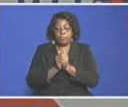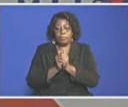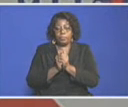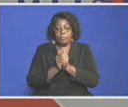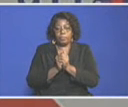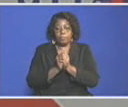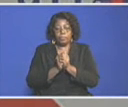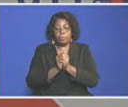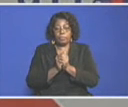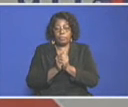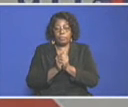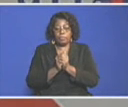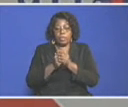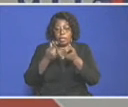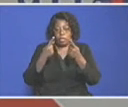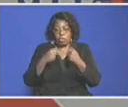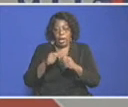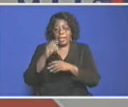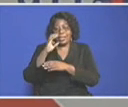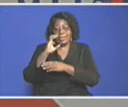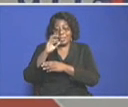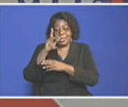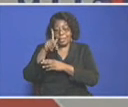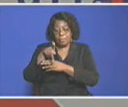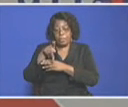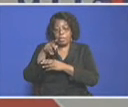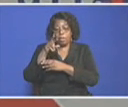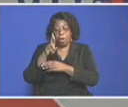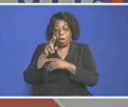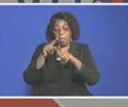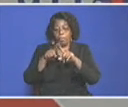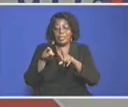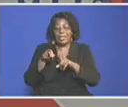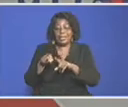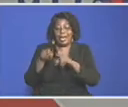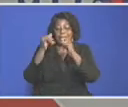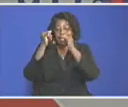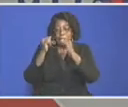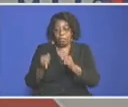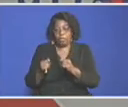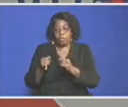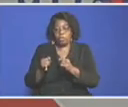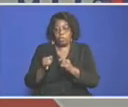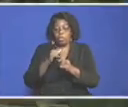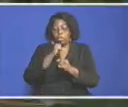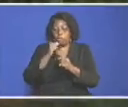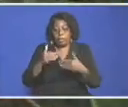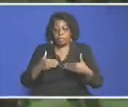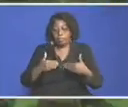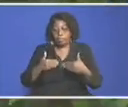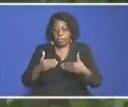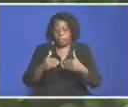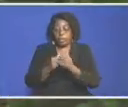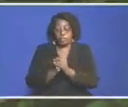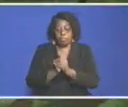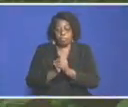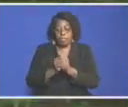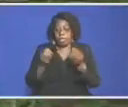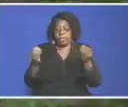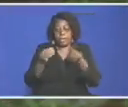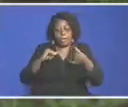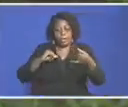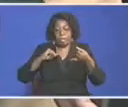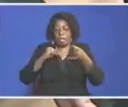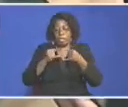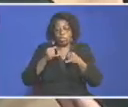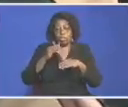able to do CPR. However, that individual did not resuscitate. Apparently, there were no injuries